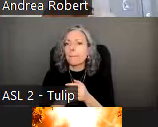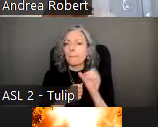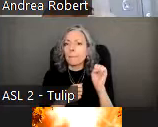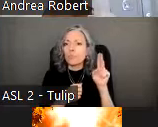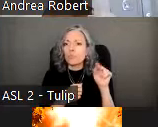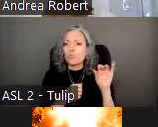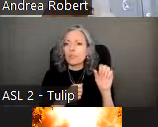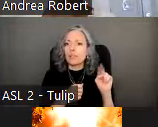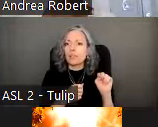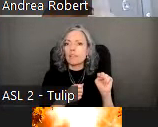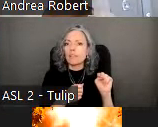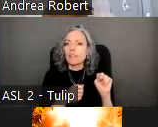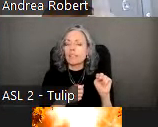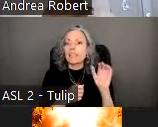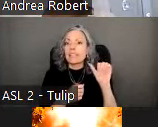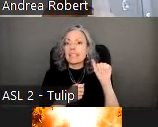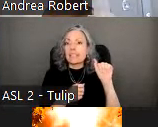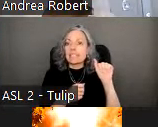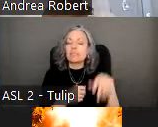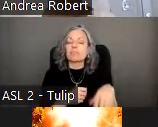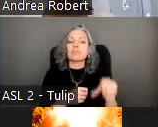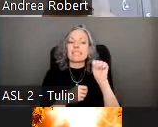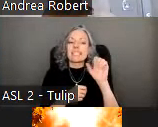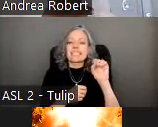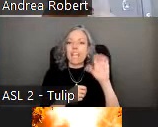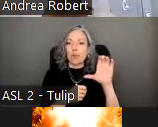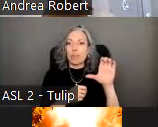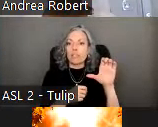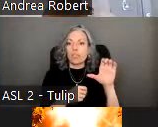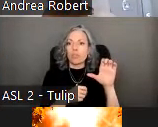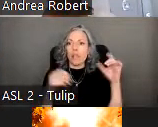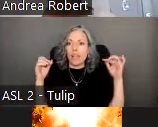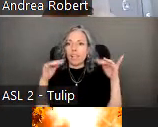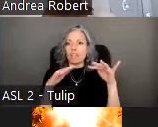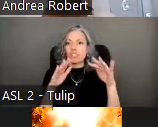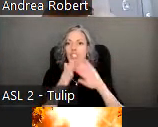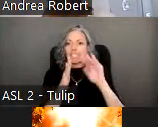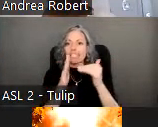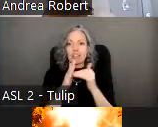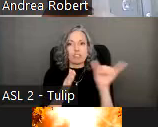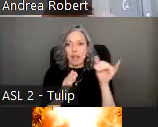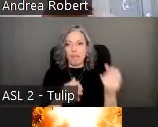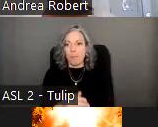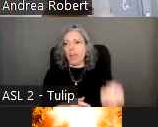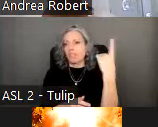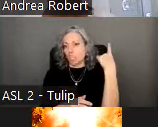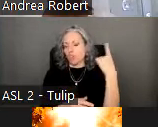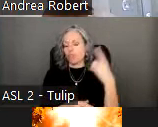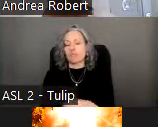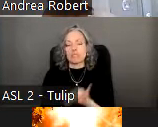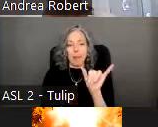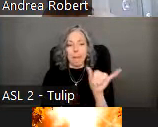It will be held at the Sacramento Convention Center where it took place last year. Same venue. Awesome. Awesome. All